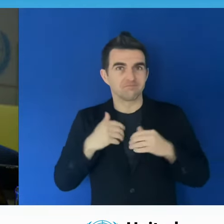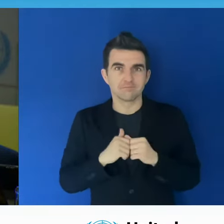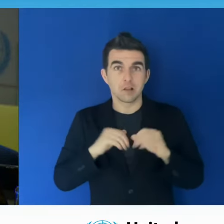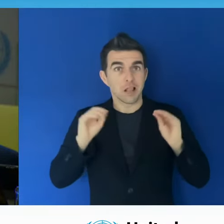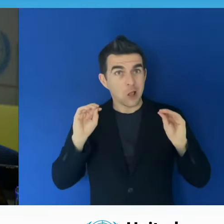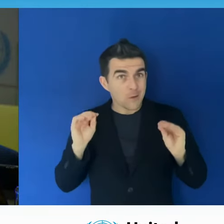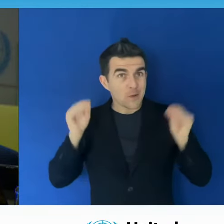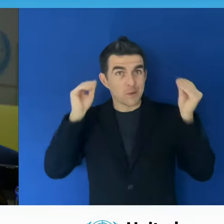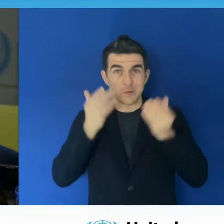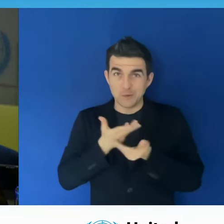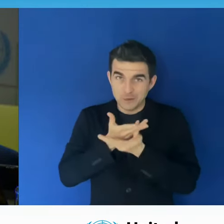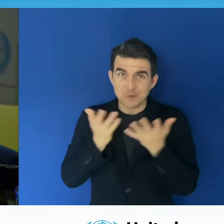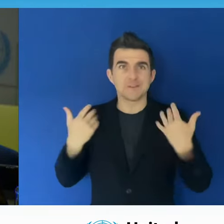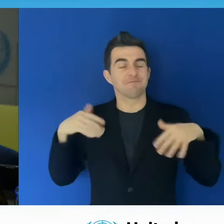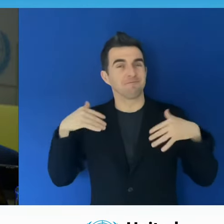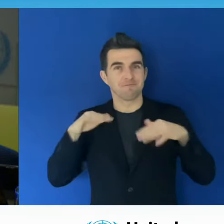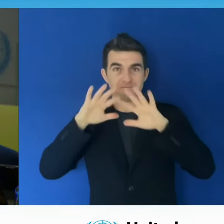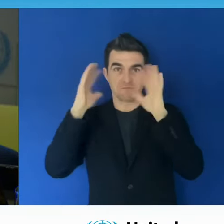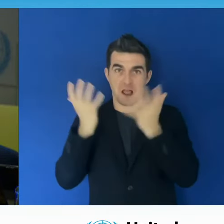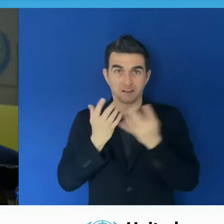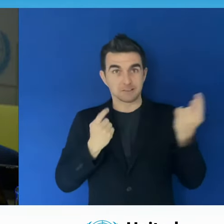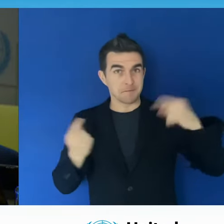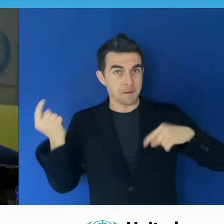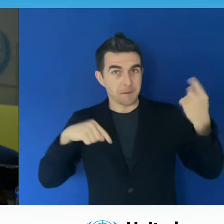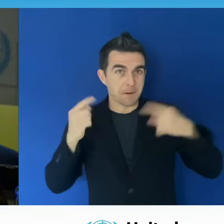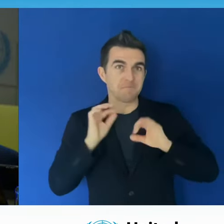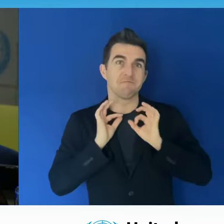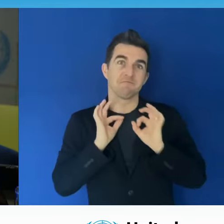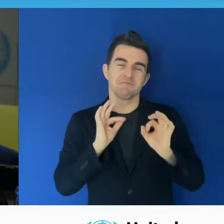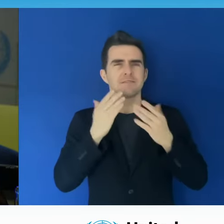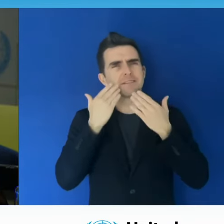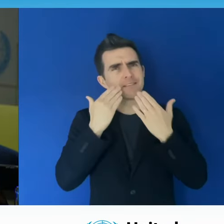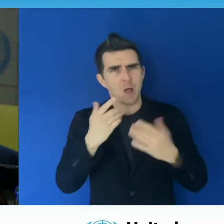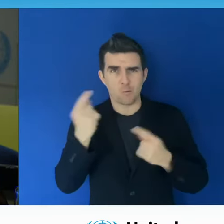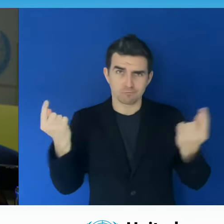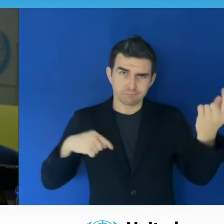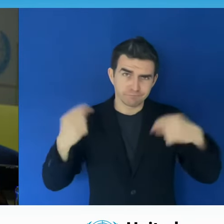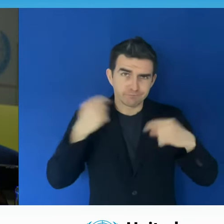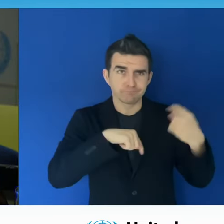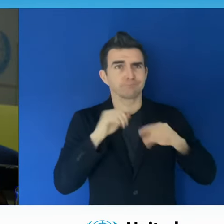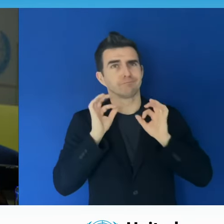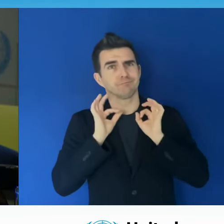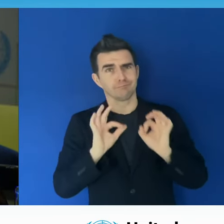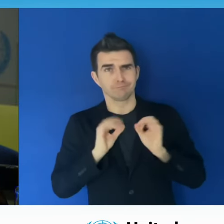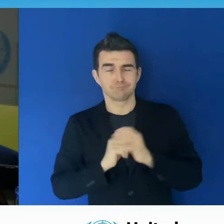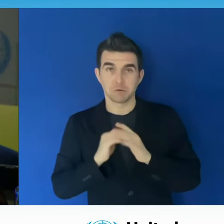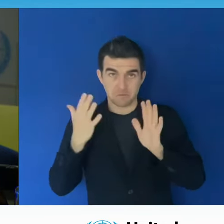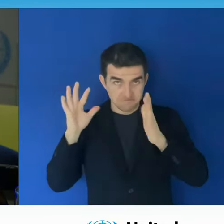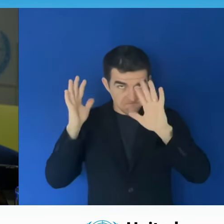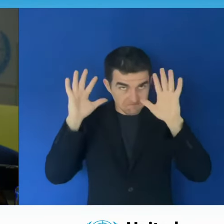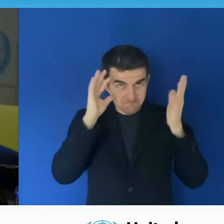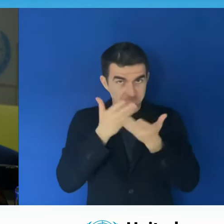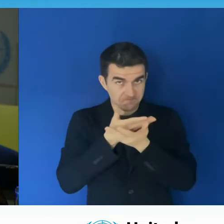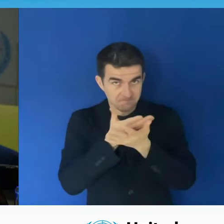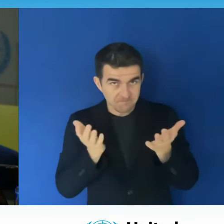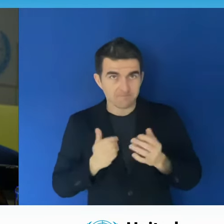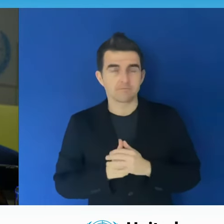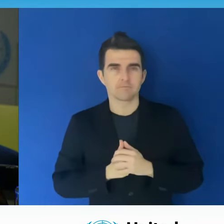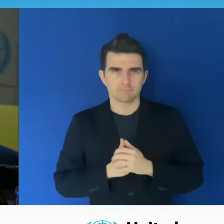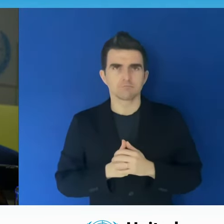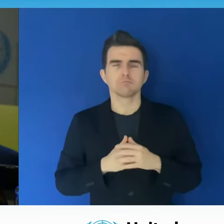time, and big applause to all of you. With regards to the tech sector in particular, it's really crazy to think about the fact that